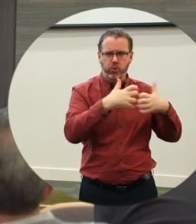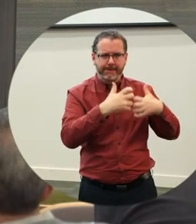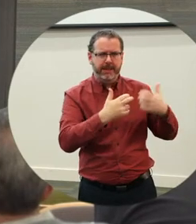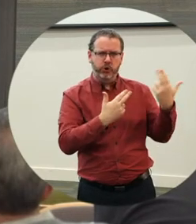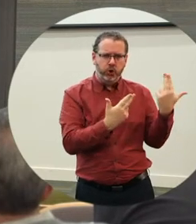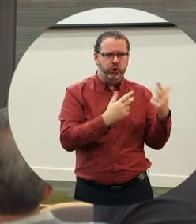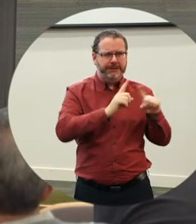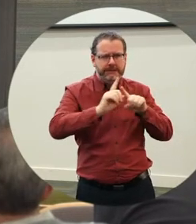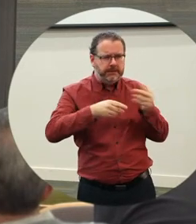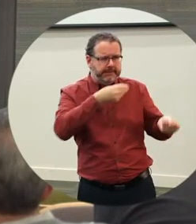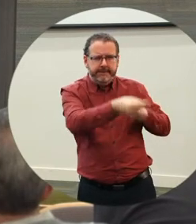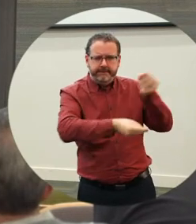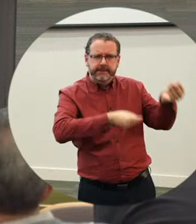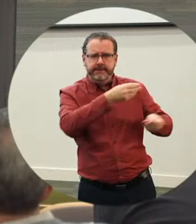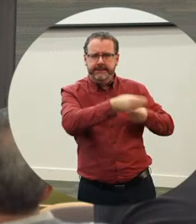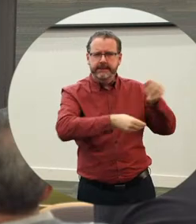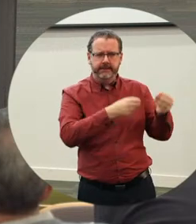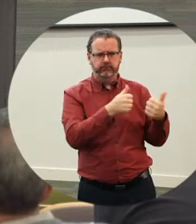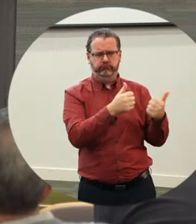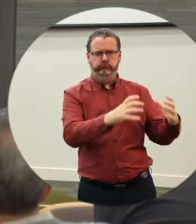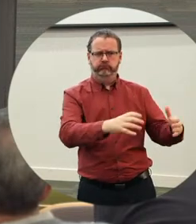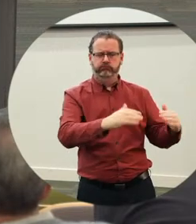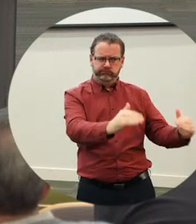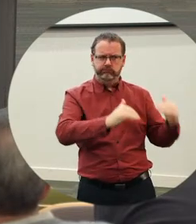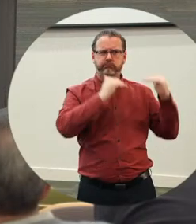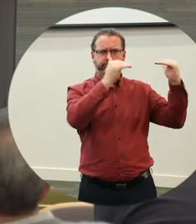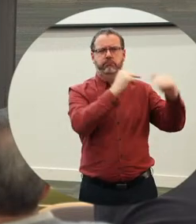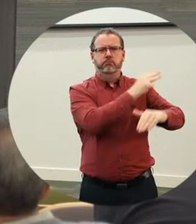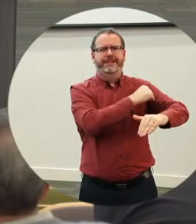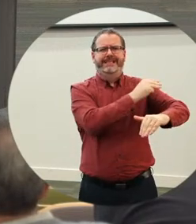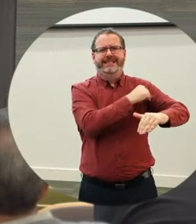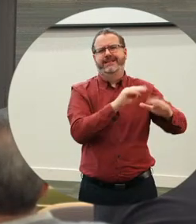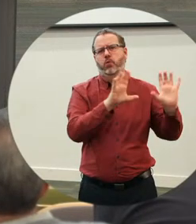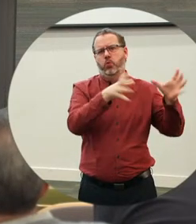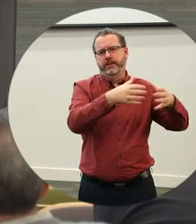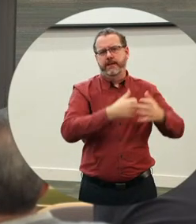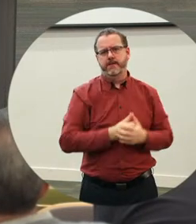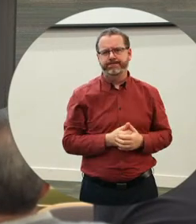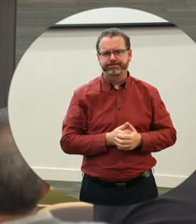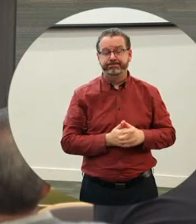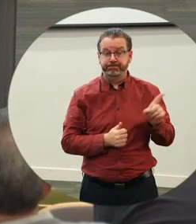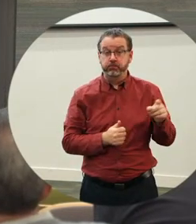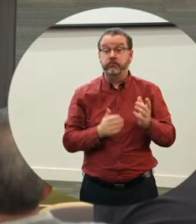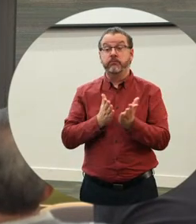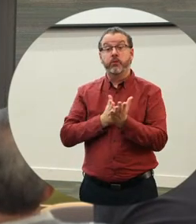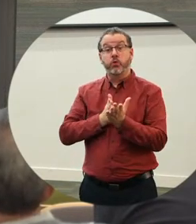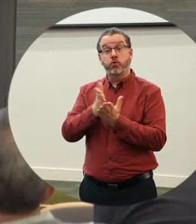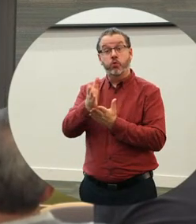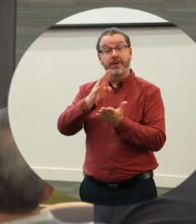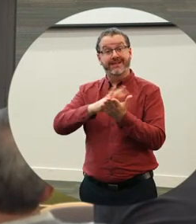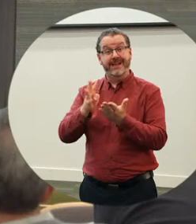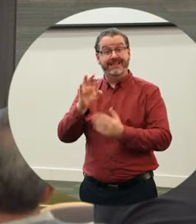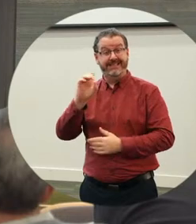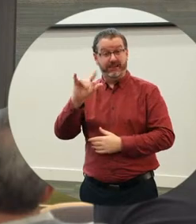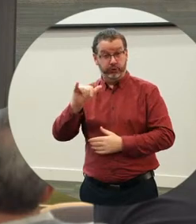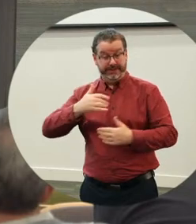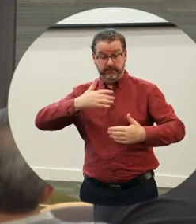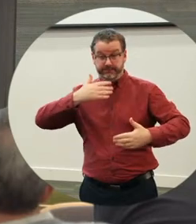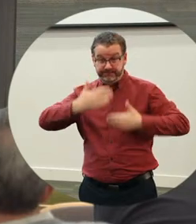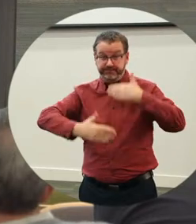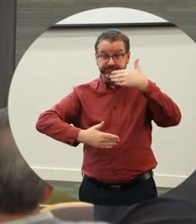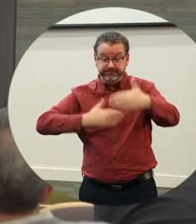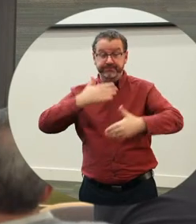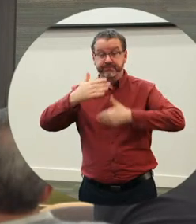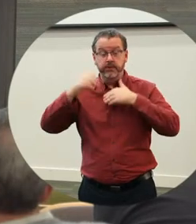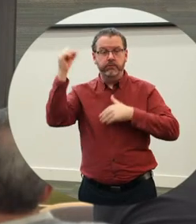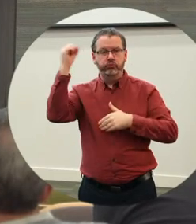organization. And right through the 19th century, as the British Empire extended into Africa